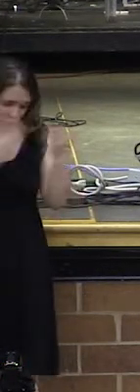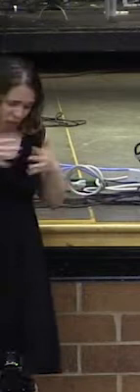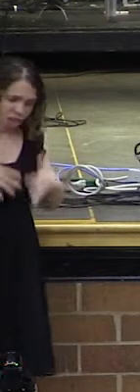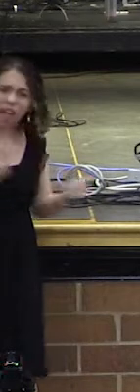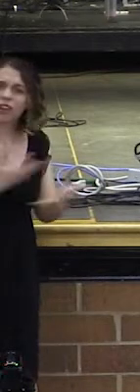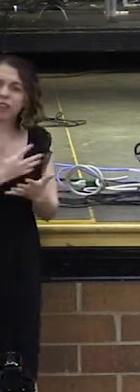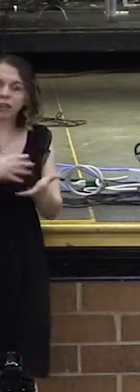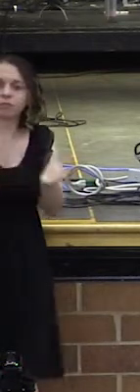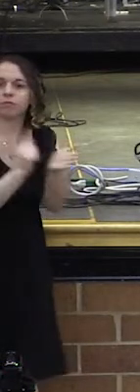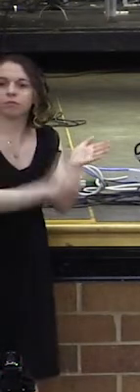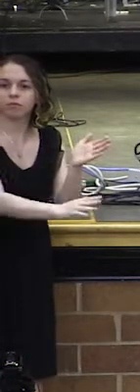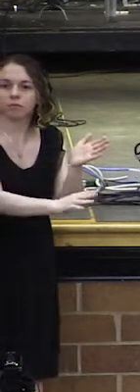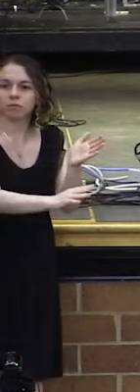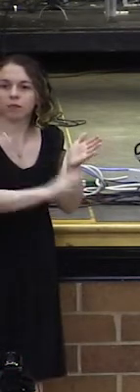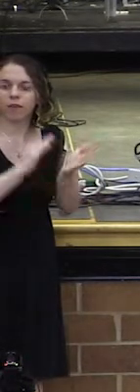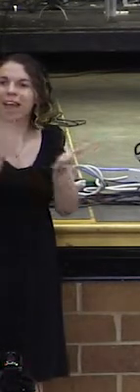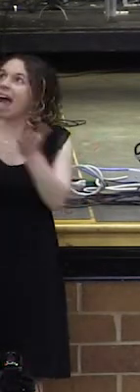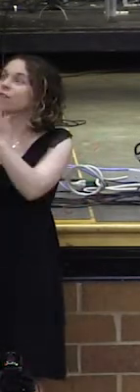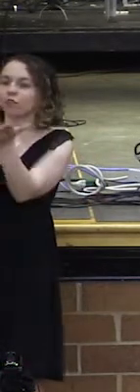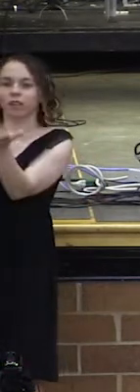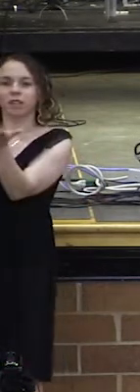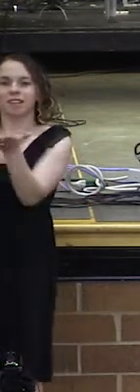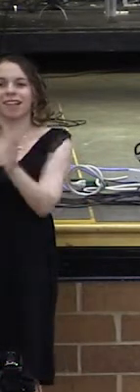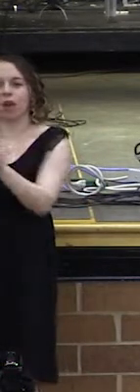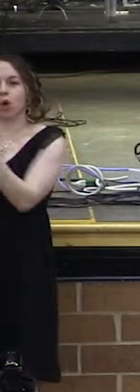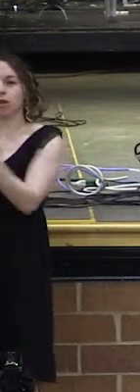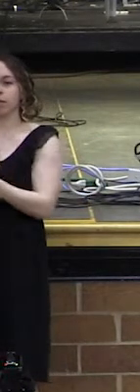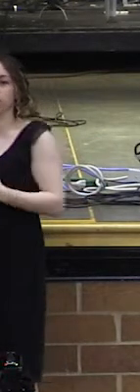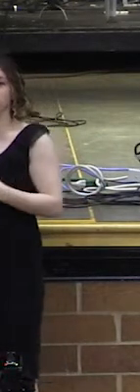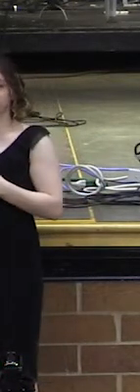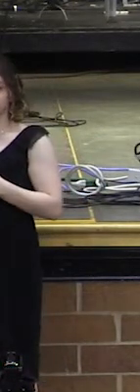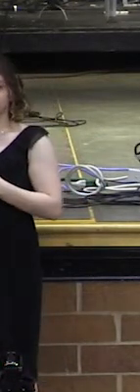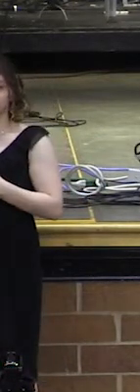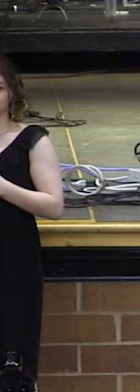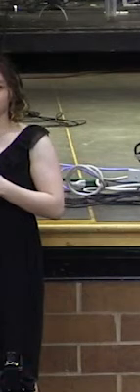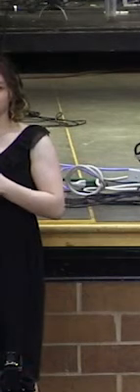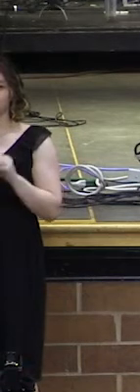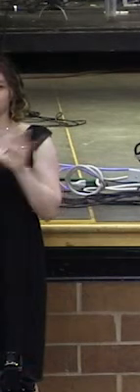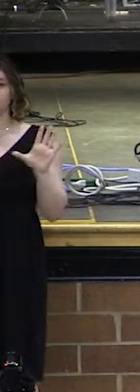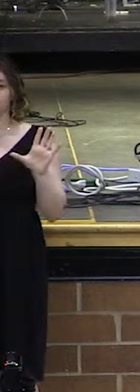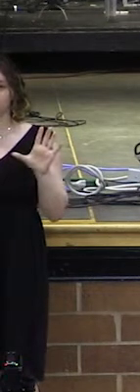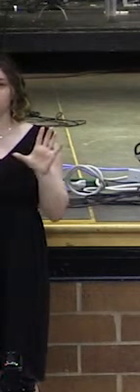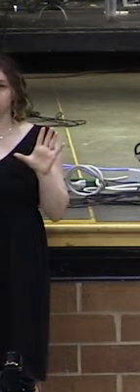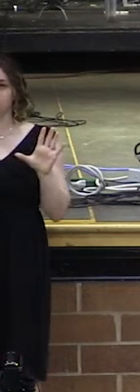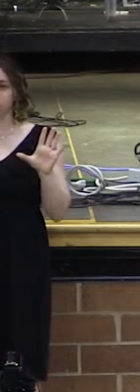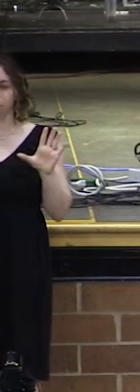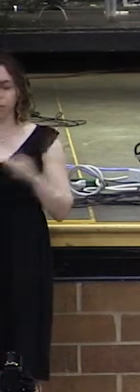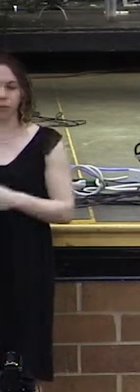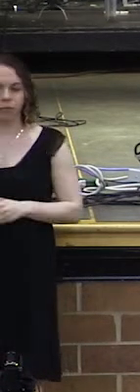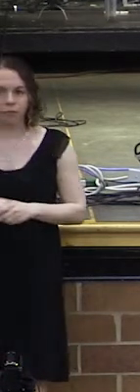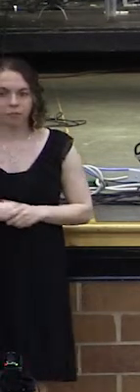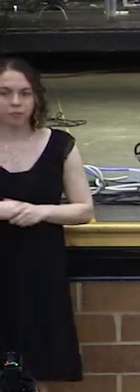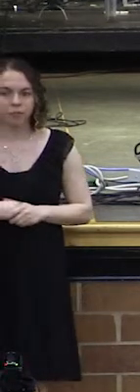the armor of light let us behave profitly see how concise these words are you know some people